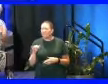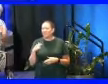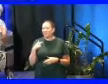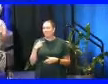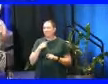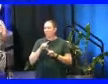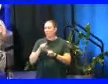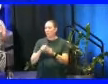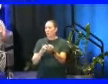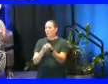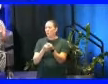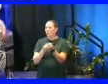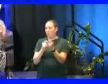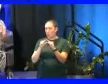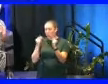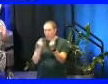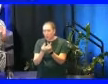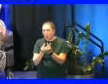I went to a support group,